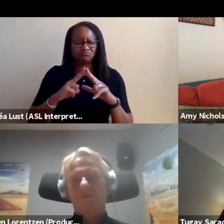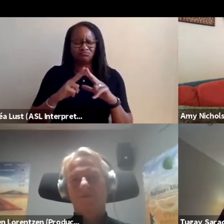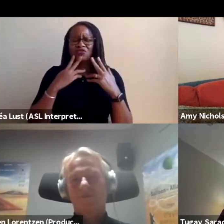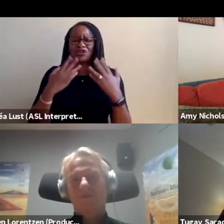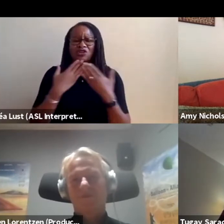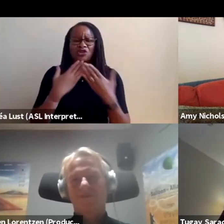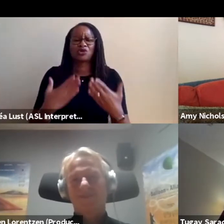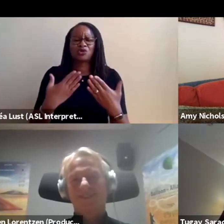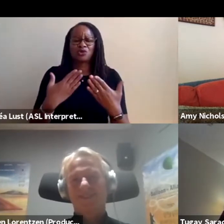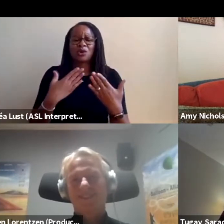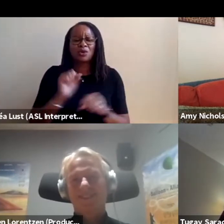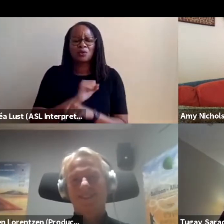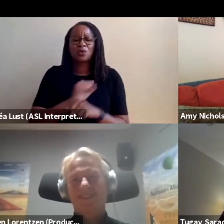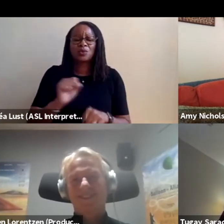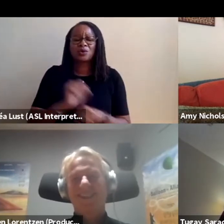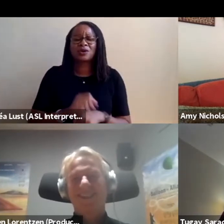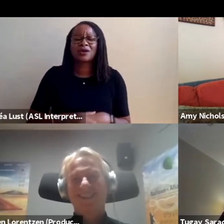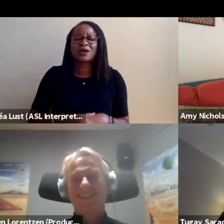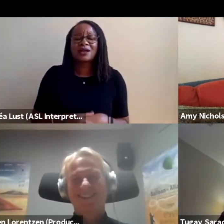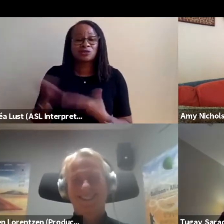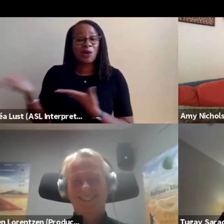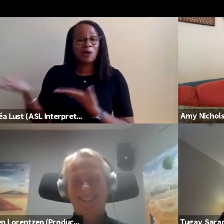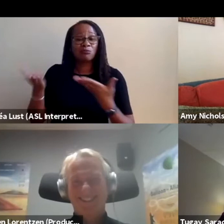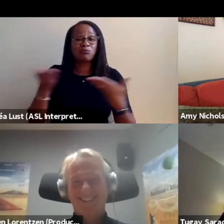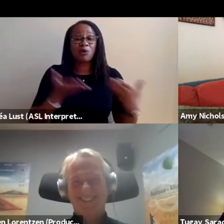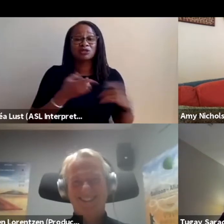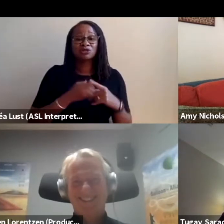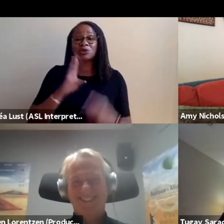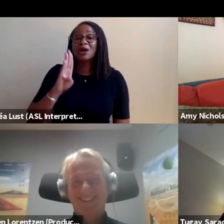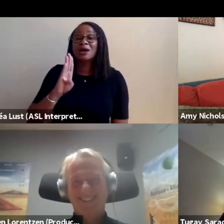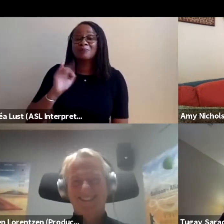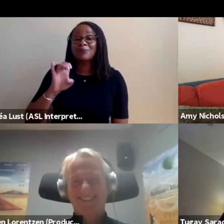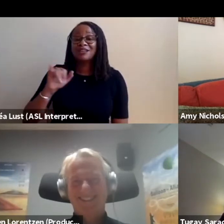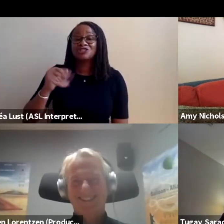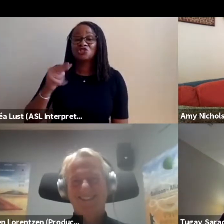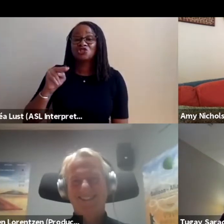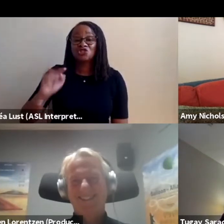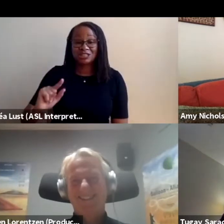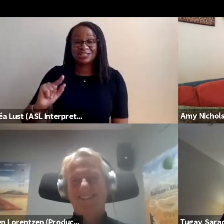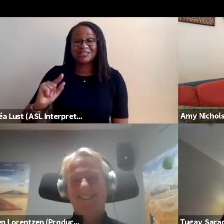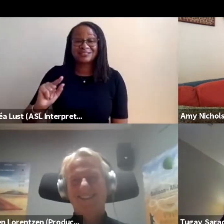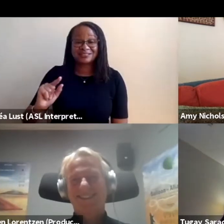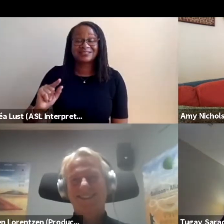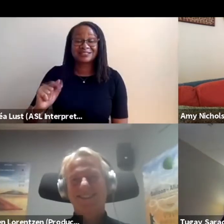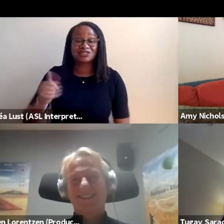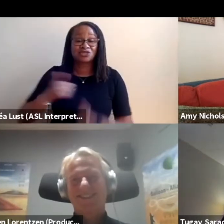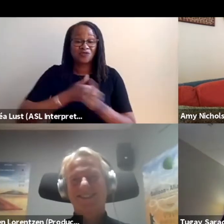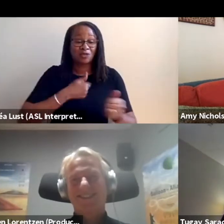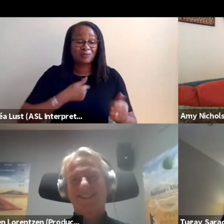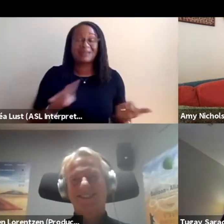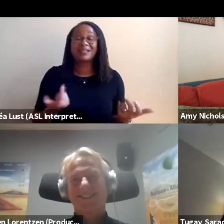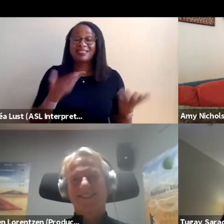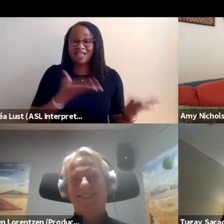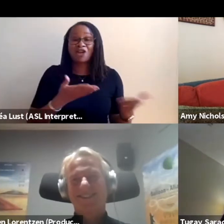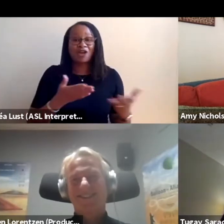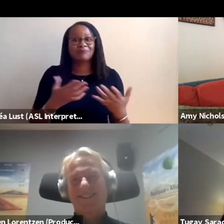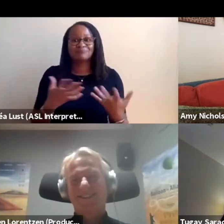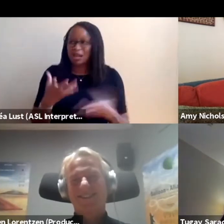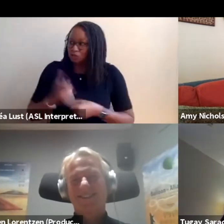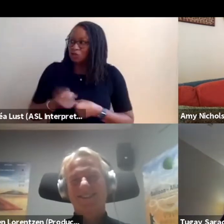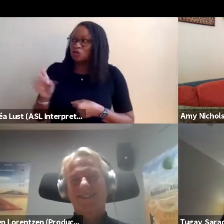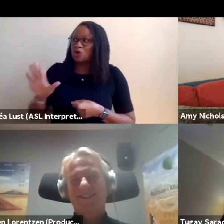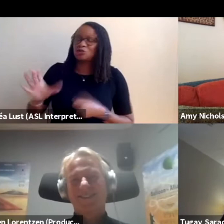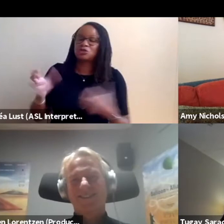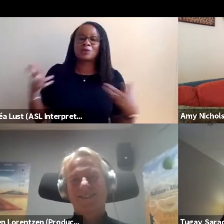her till Beijing because I trusted her so much, and I would do that again. Yeah, and we become